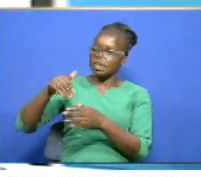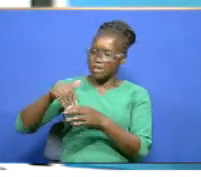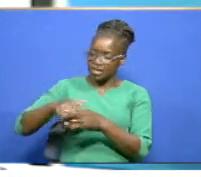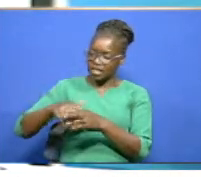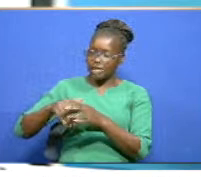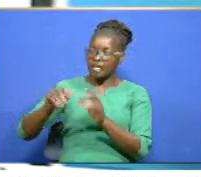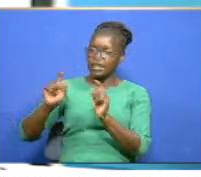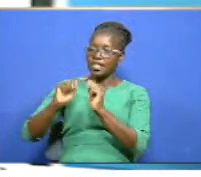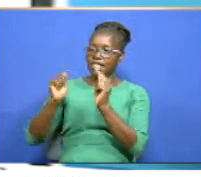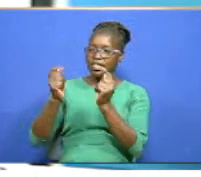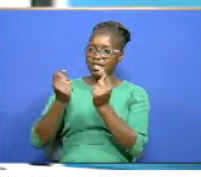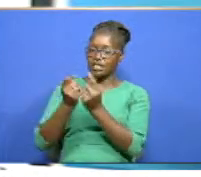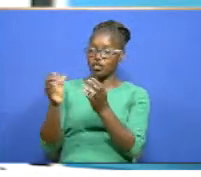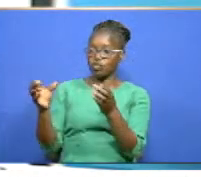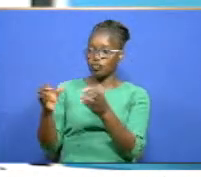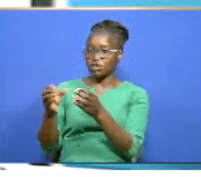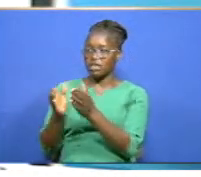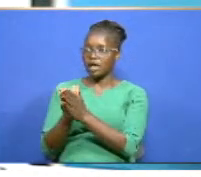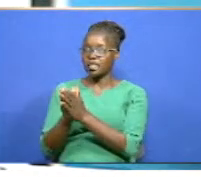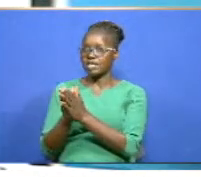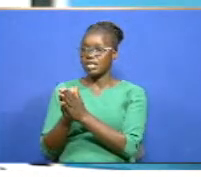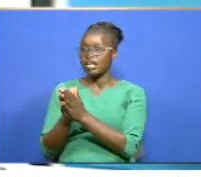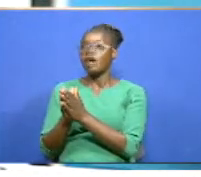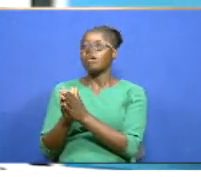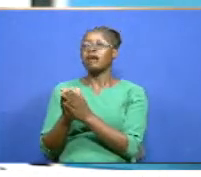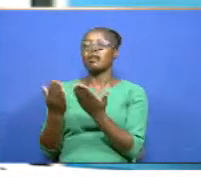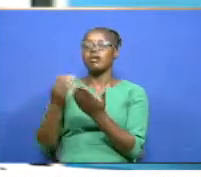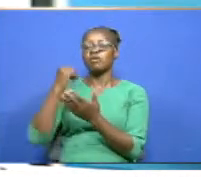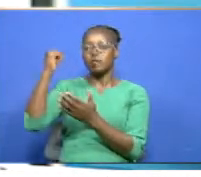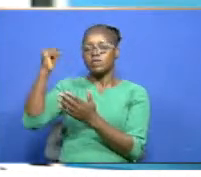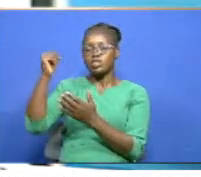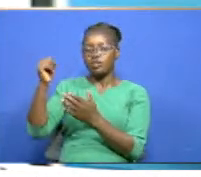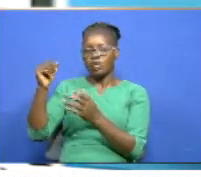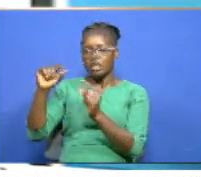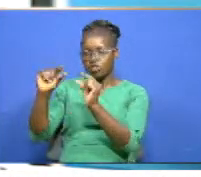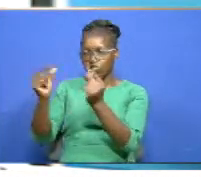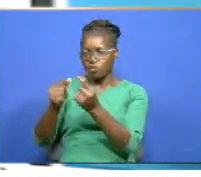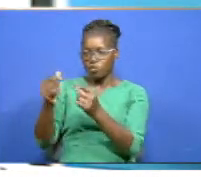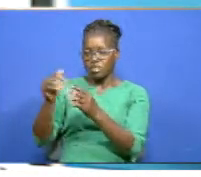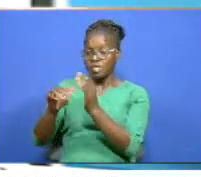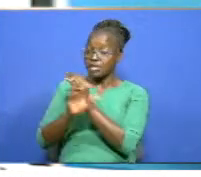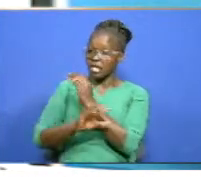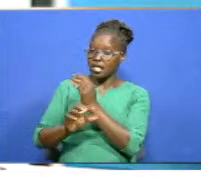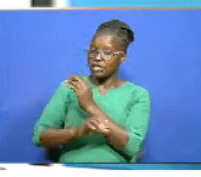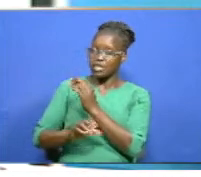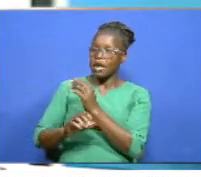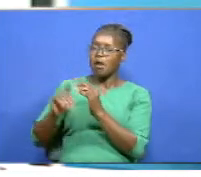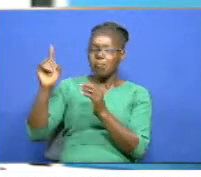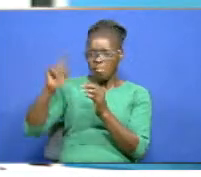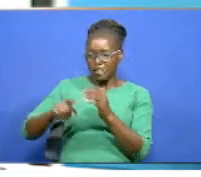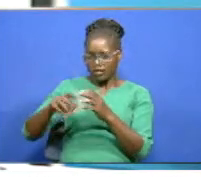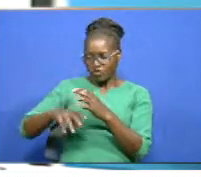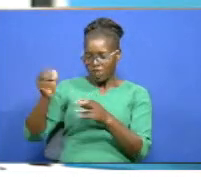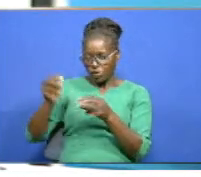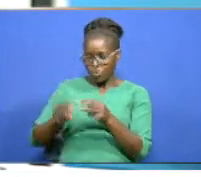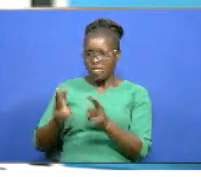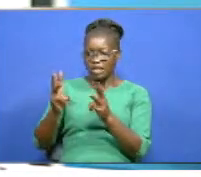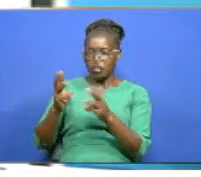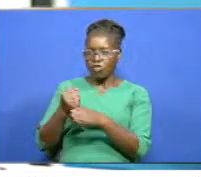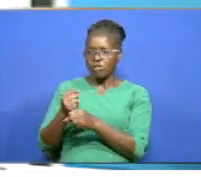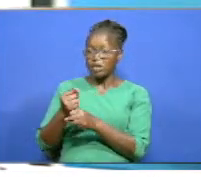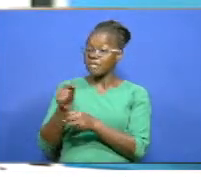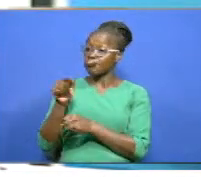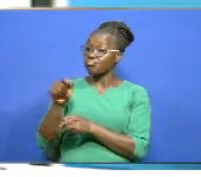different political entities and groupings in this country. They need to find innovative mechanisms of making